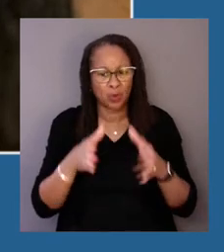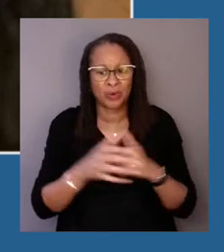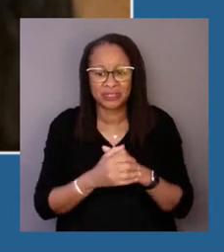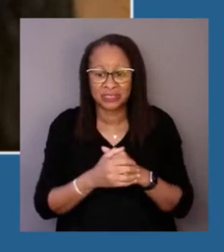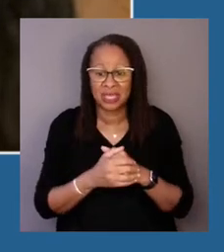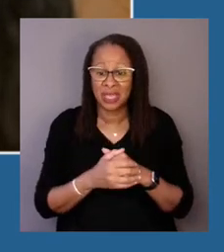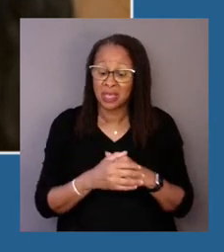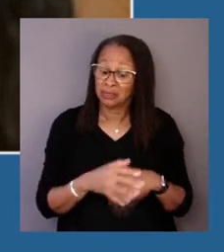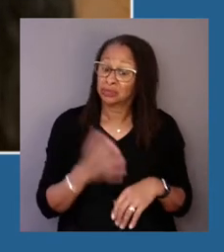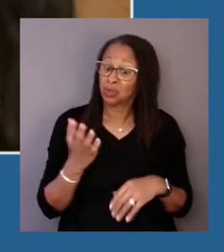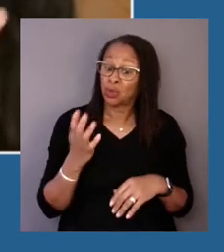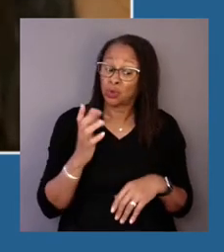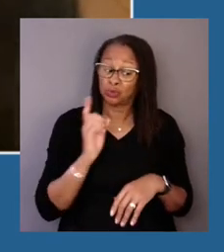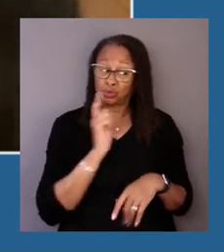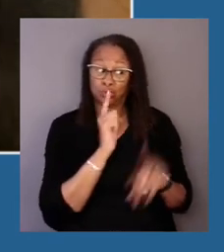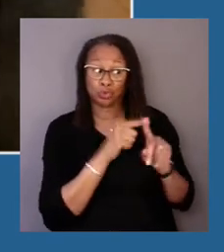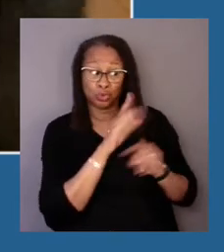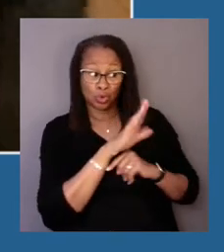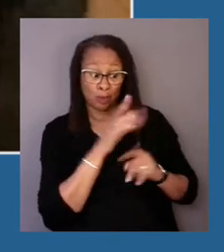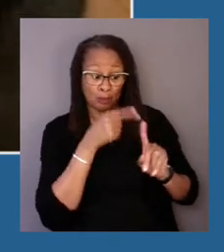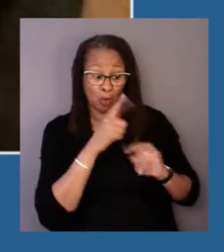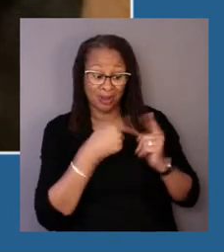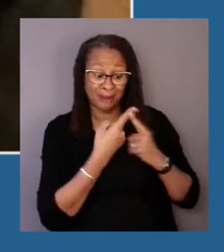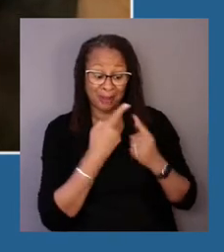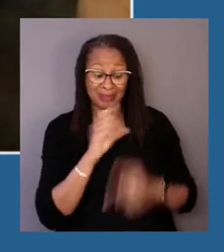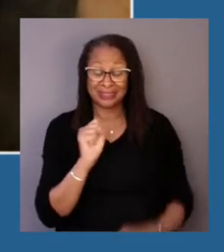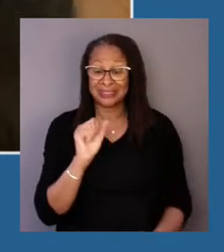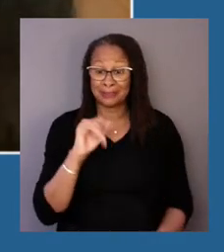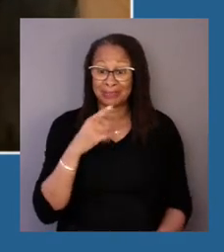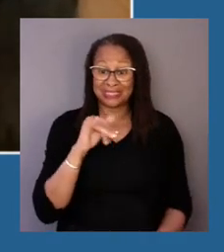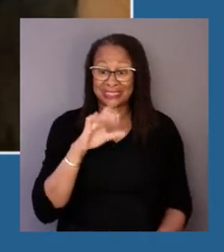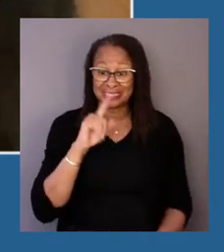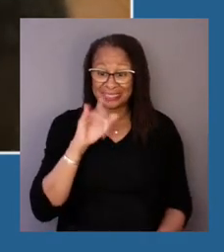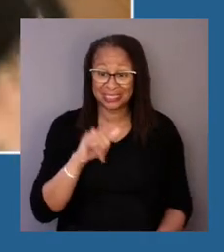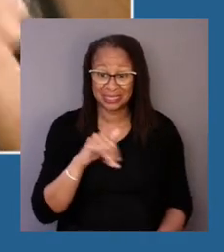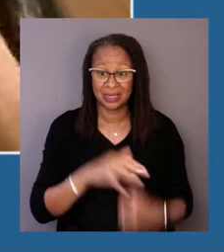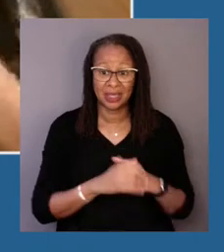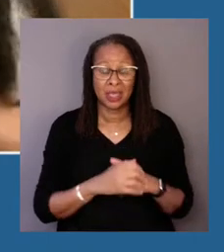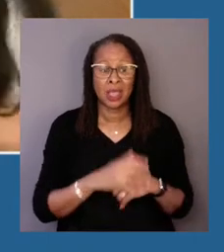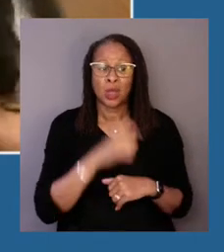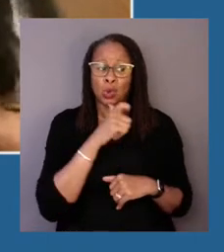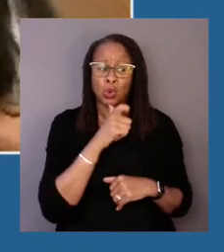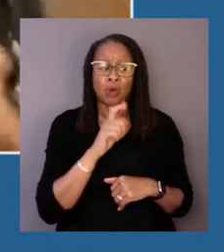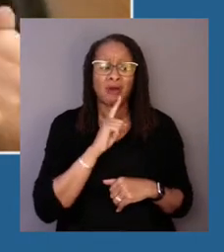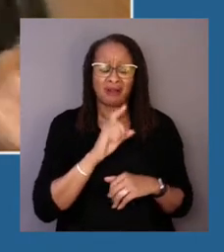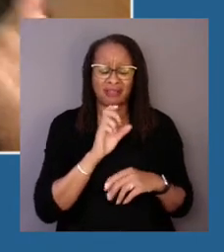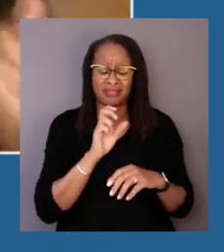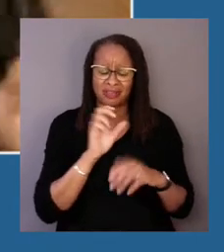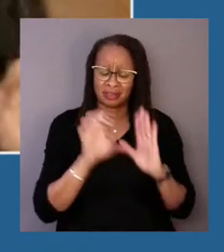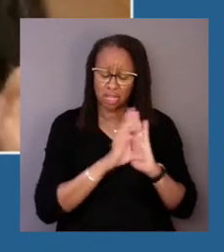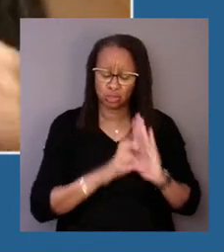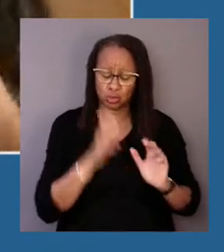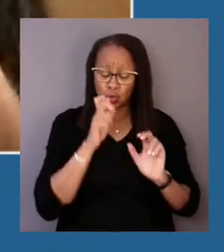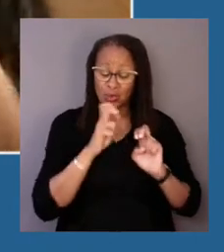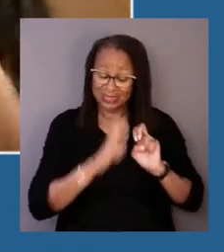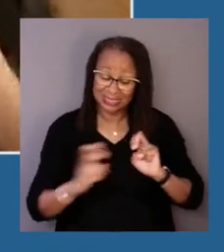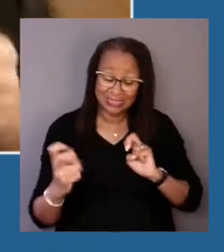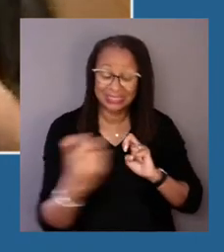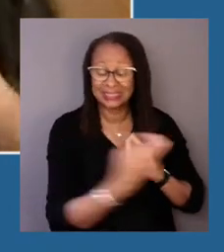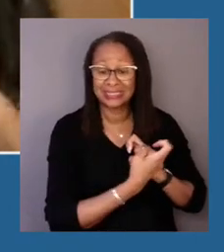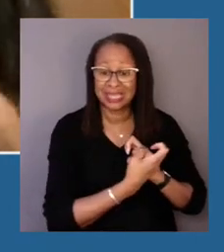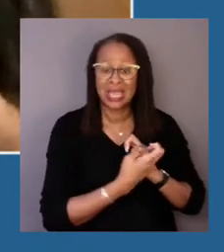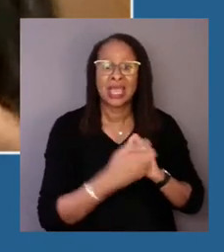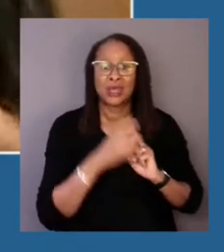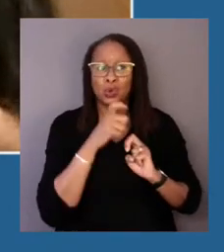we talked a lot about that final poster. Who are going to be the characters that are sitting around the table and who are going to be the characters that are taking this guy away, right?